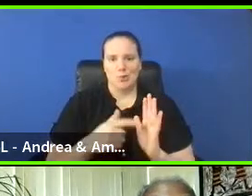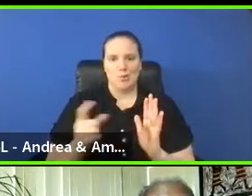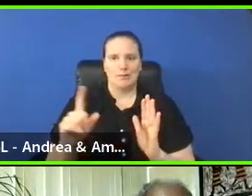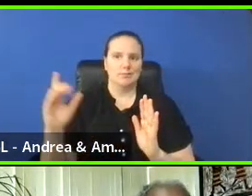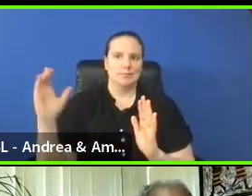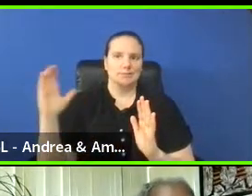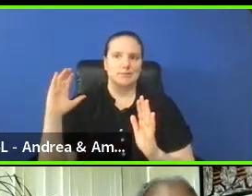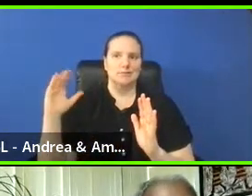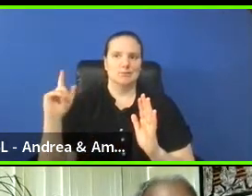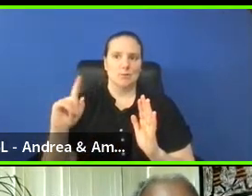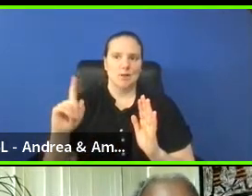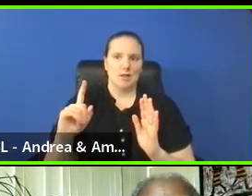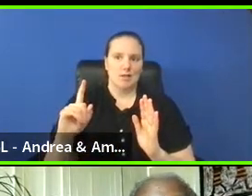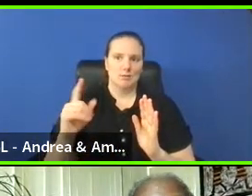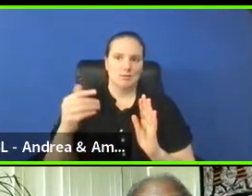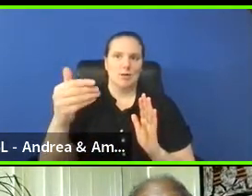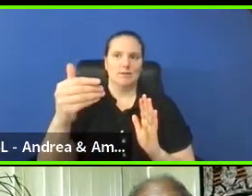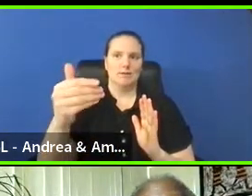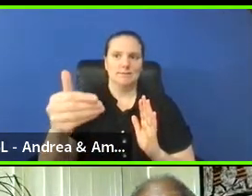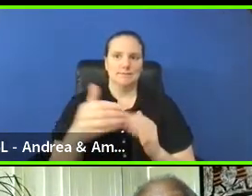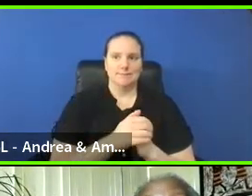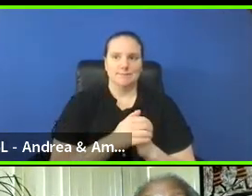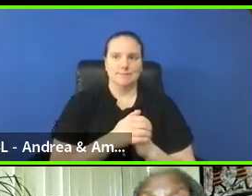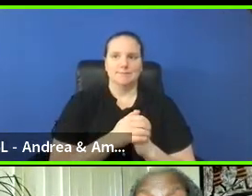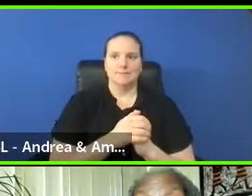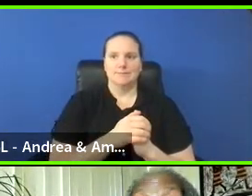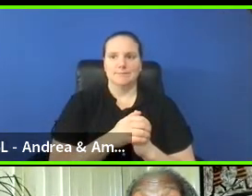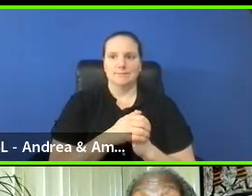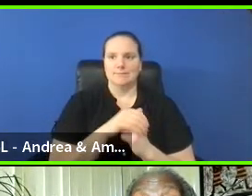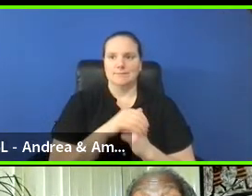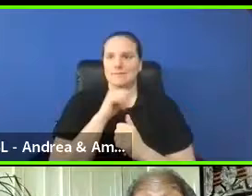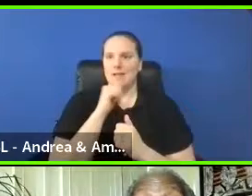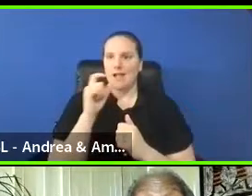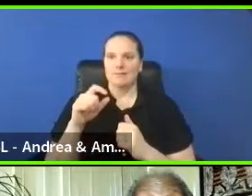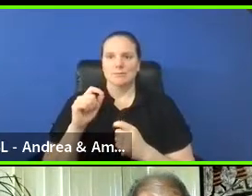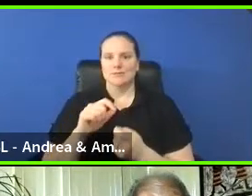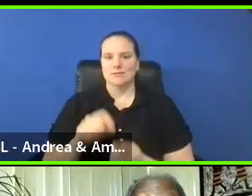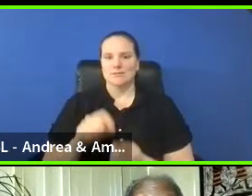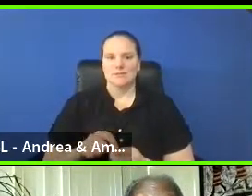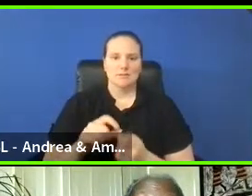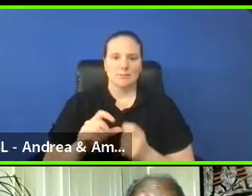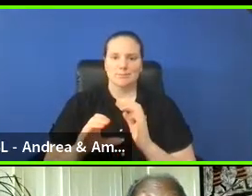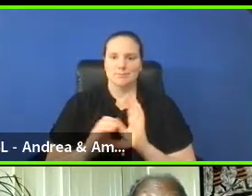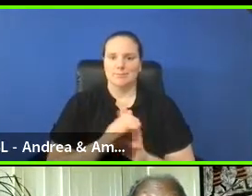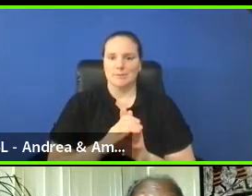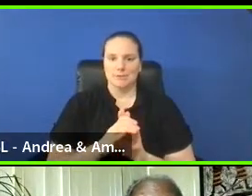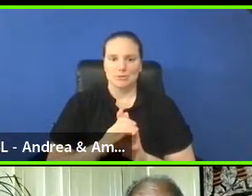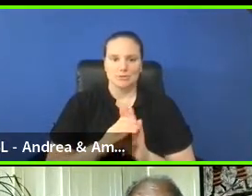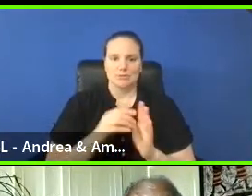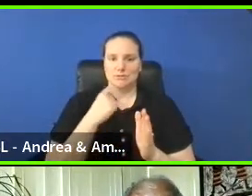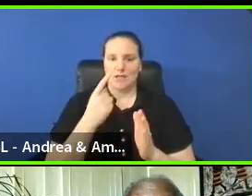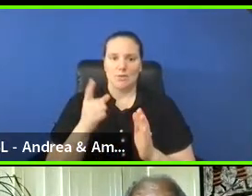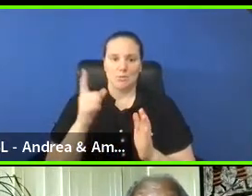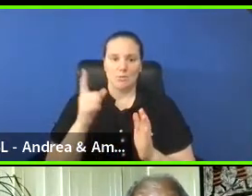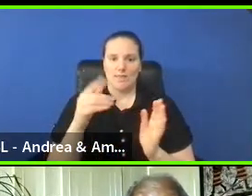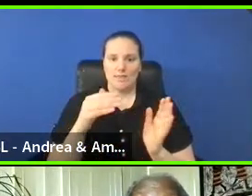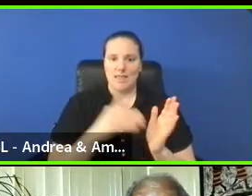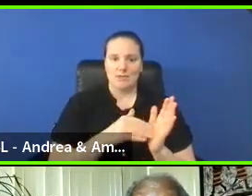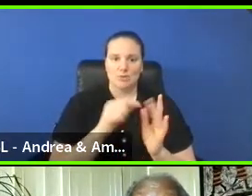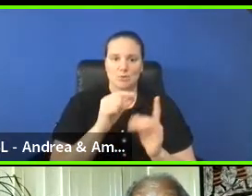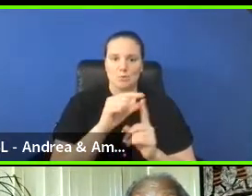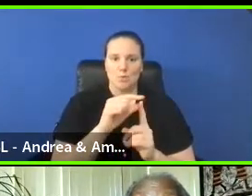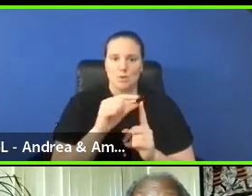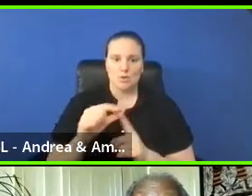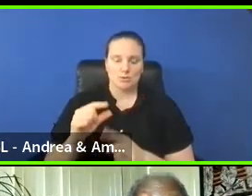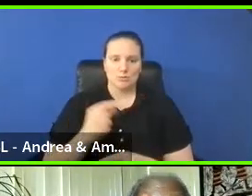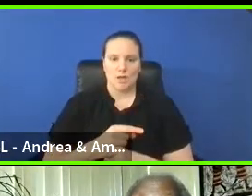where we're. And it doesn't have to be detailed. I'm just talking about the pictures, because I think the pictures tell 1,000 words,